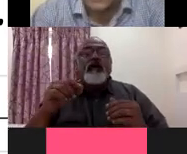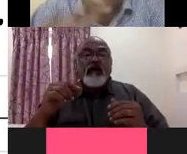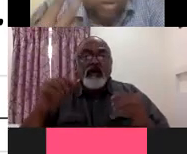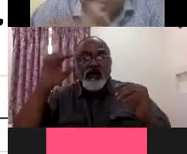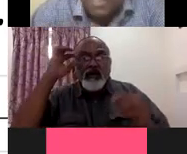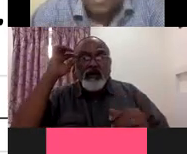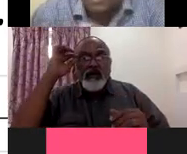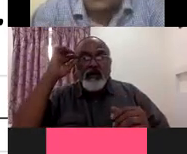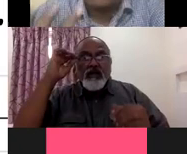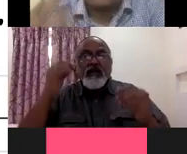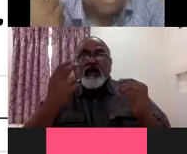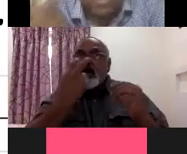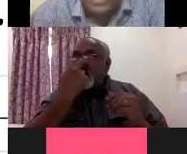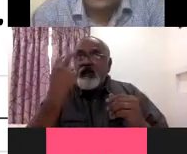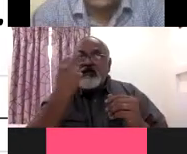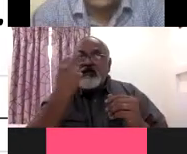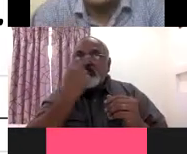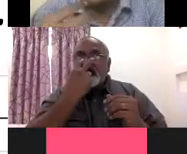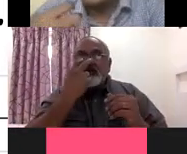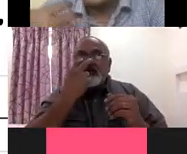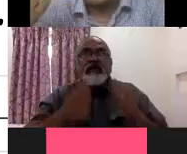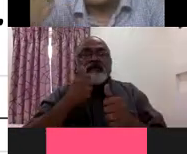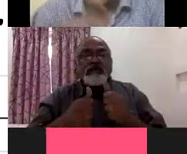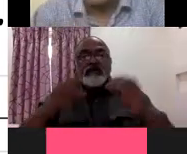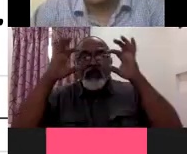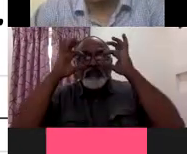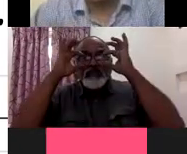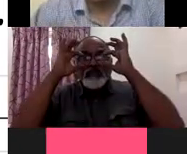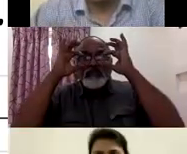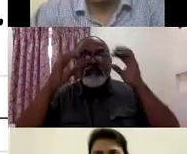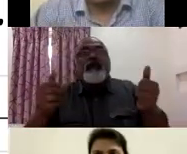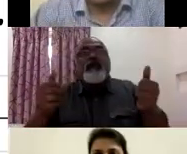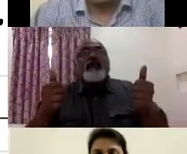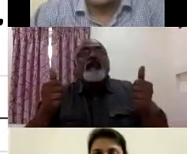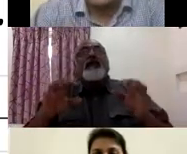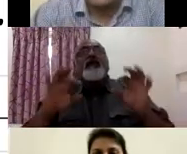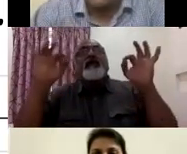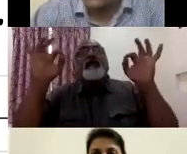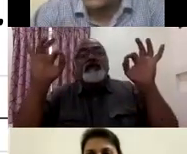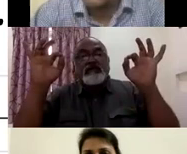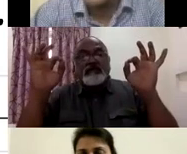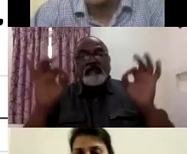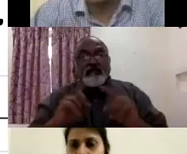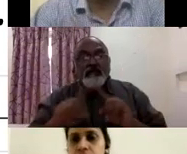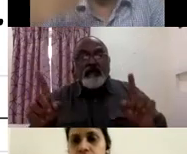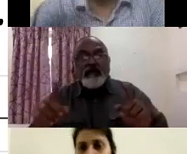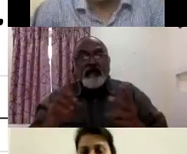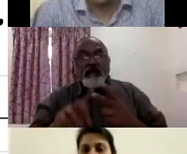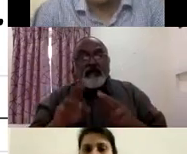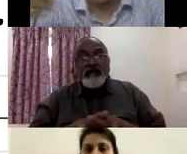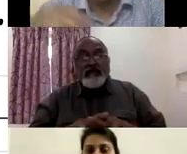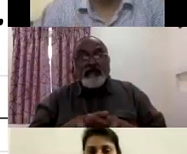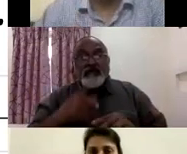procure glass, get your eyes tested, you get your glasses, pretty much you're good to go. But if you look at a person who has